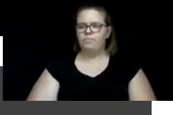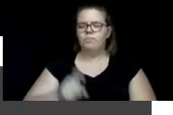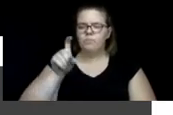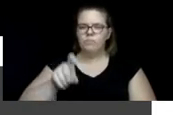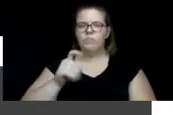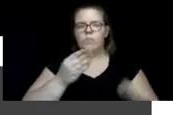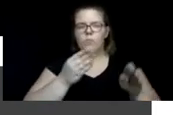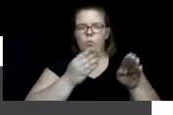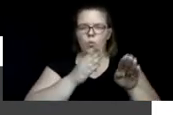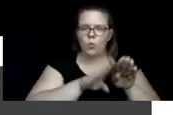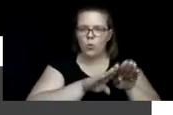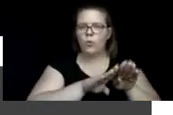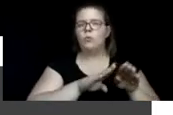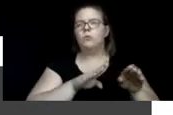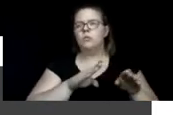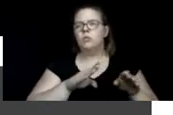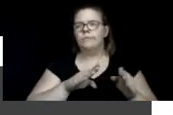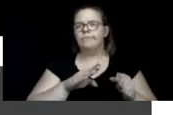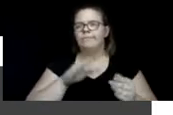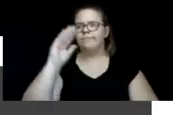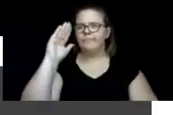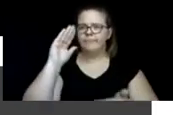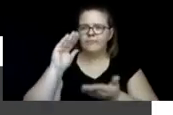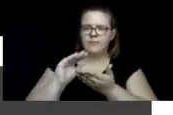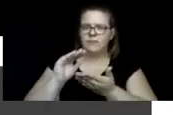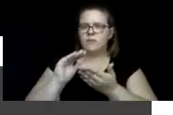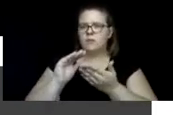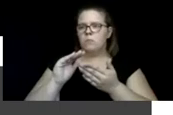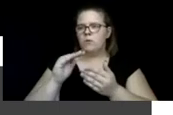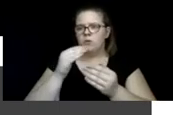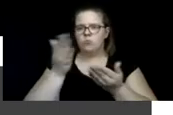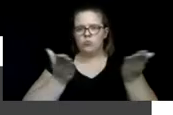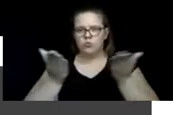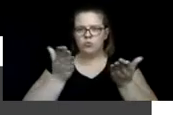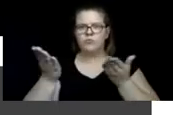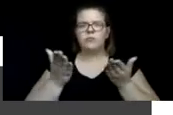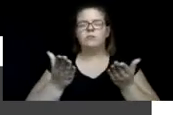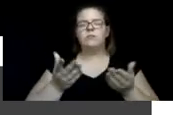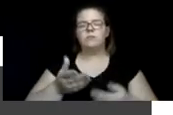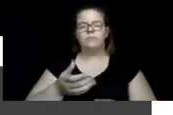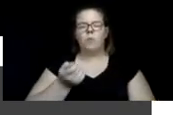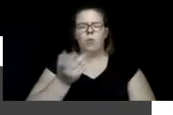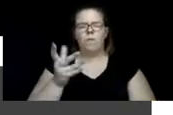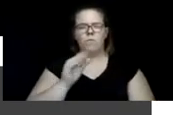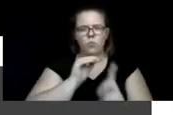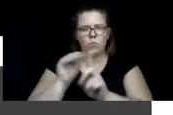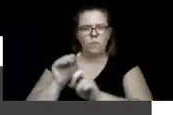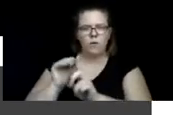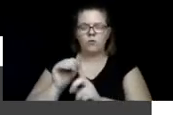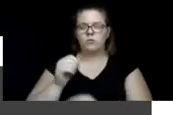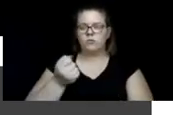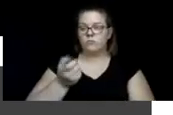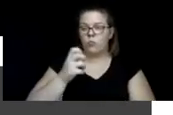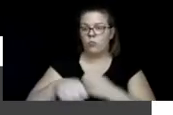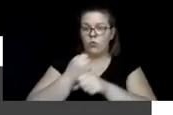close or make our services much more directable. And just a couple reminders, a few years ago, Puerto